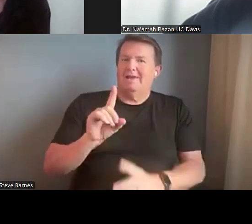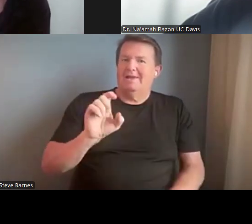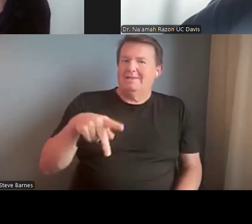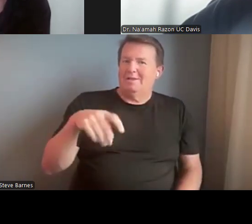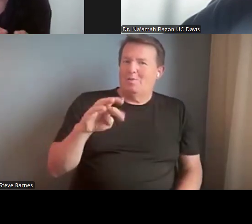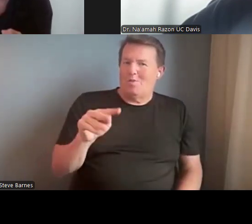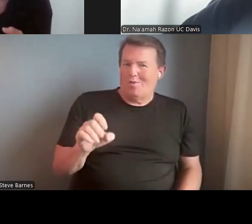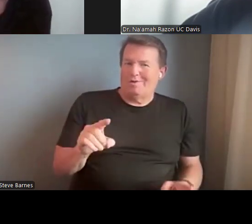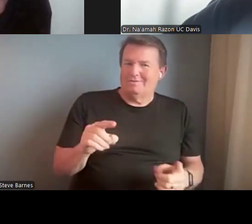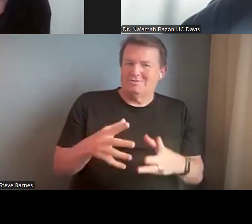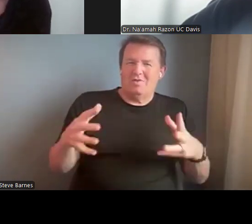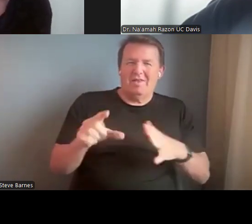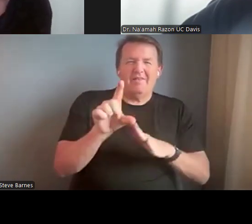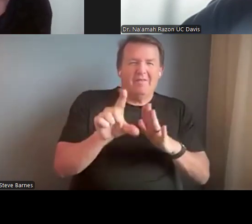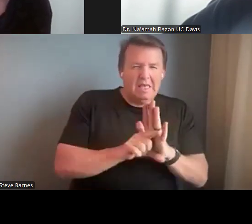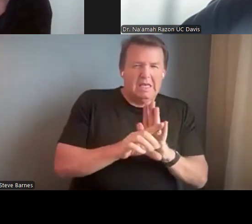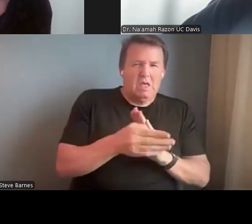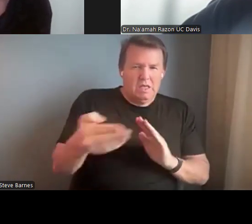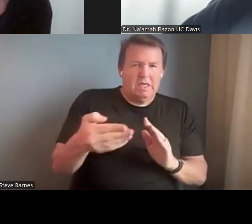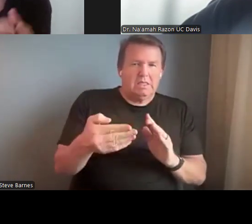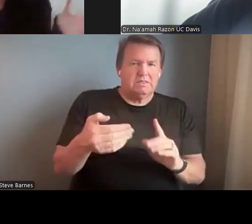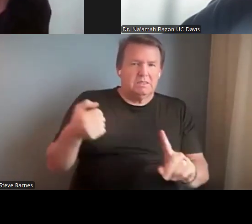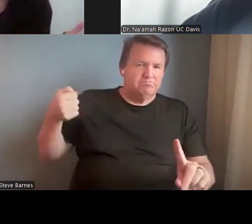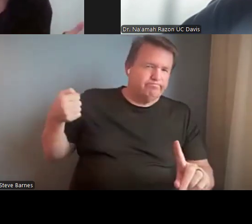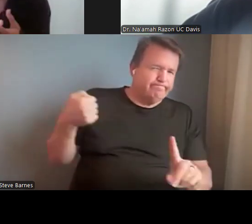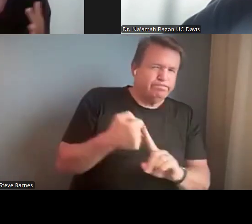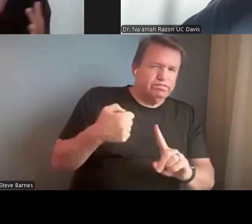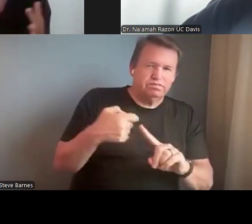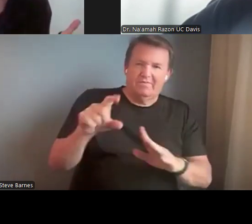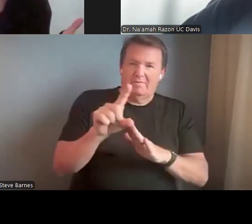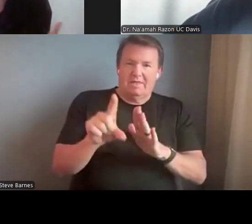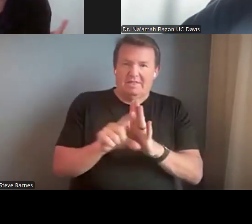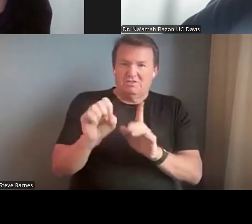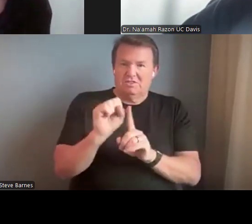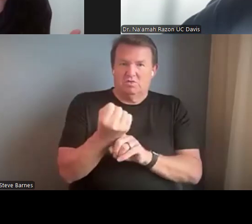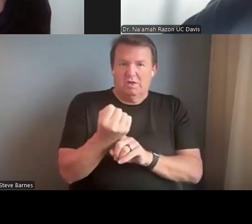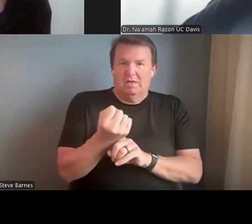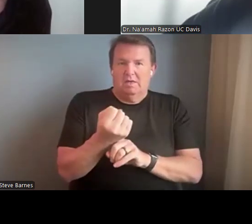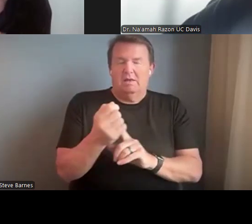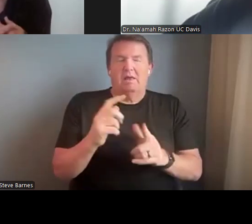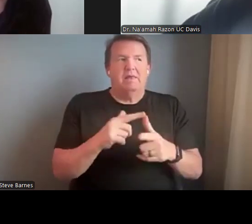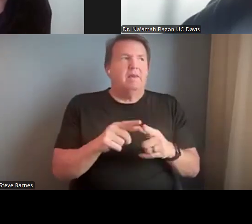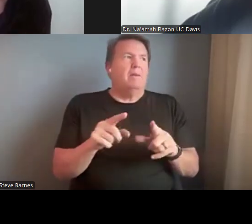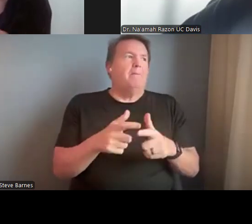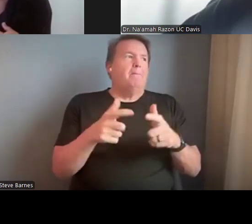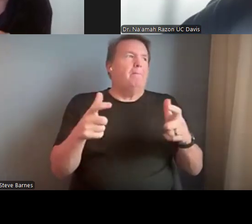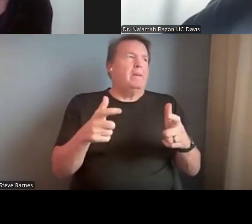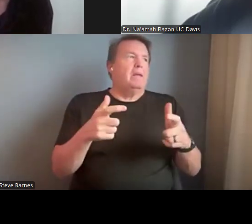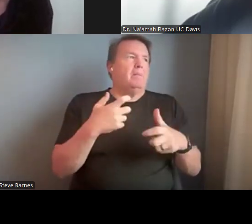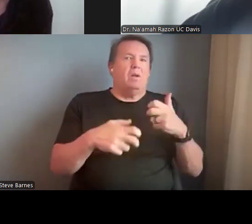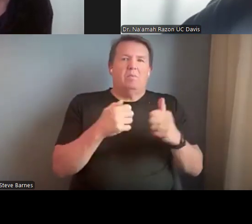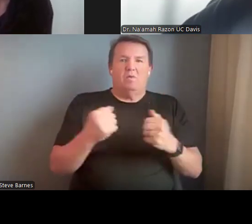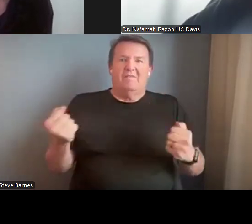think are being impacted by the political situation, and then big issues around fear and access